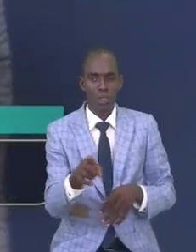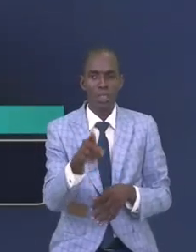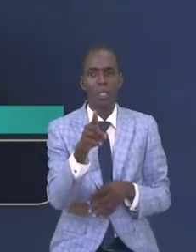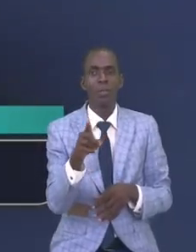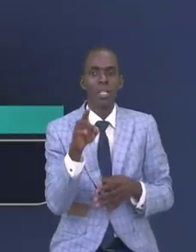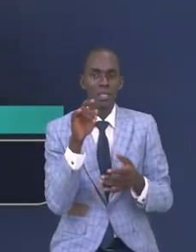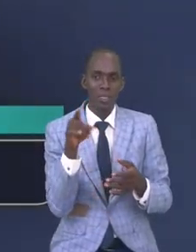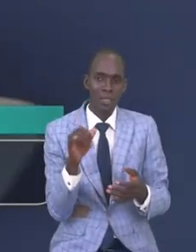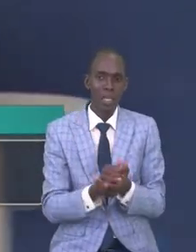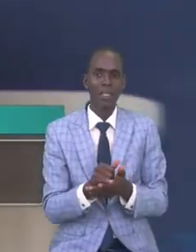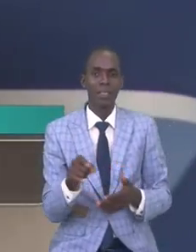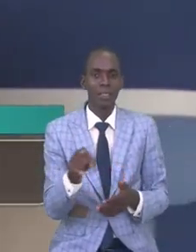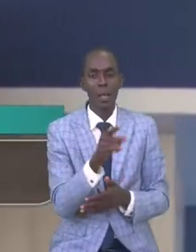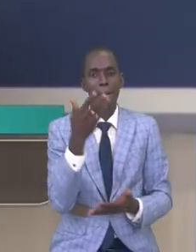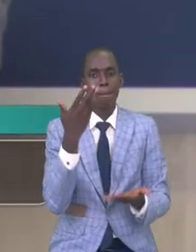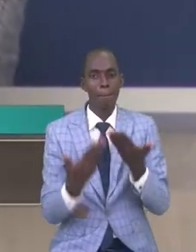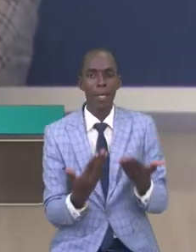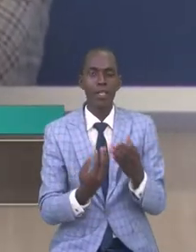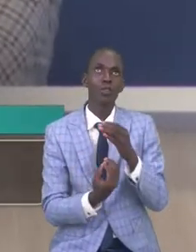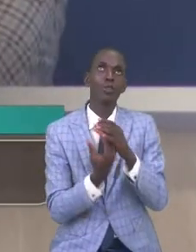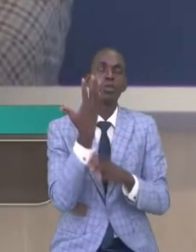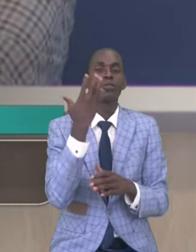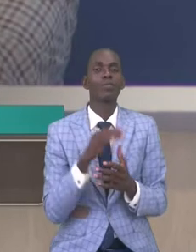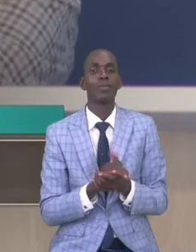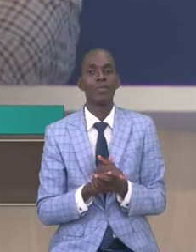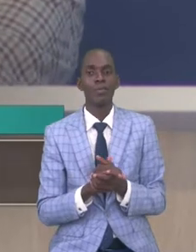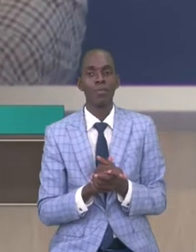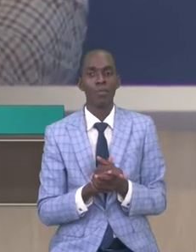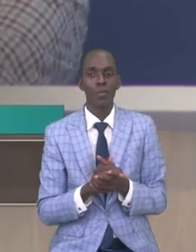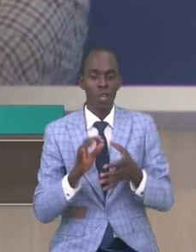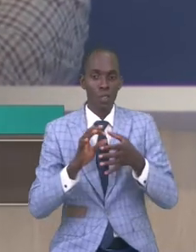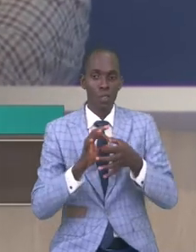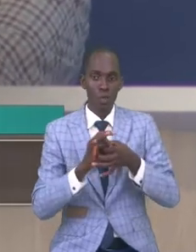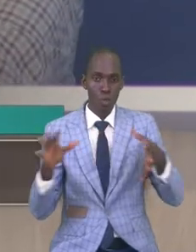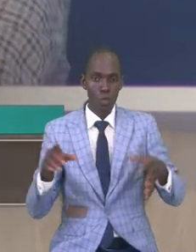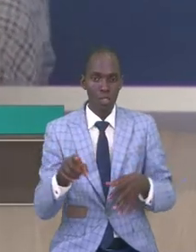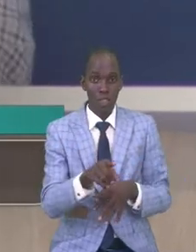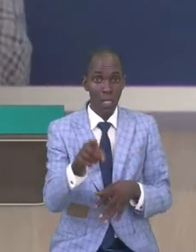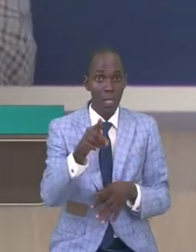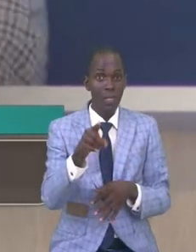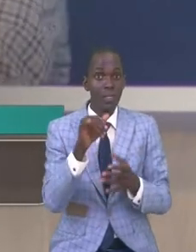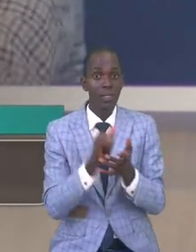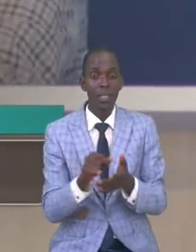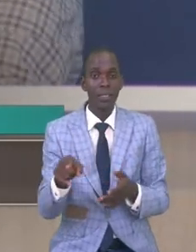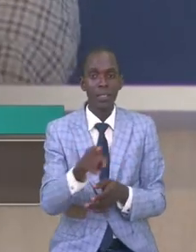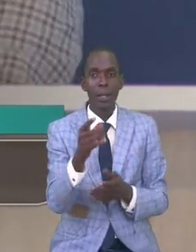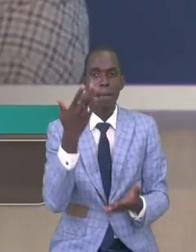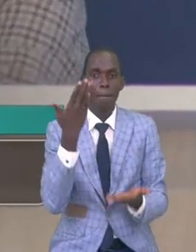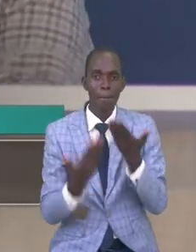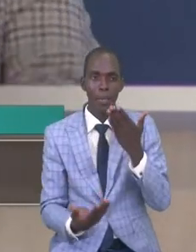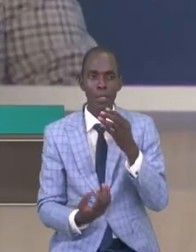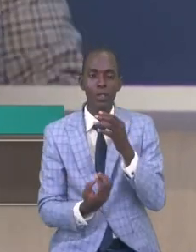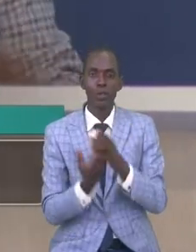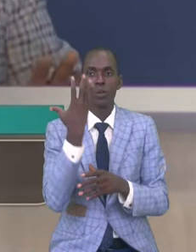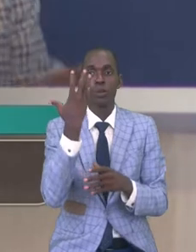that they may grow. Loose them that they may